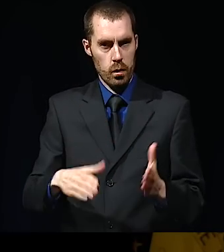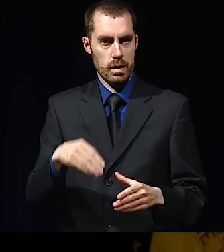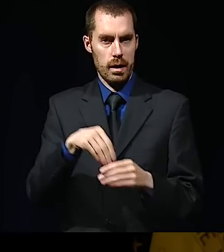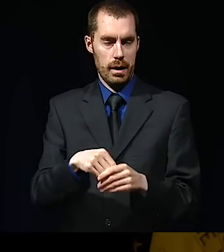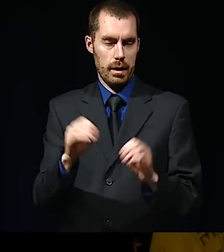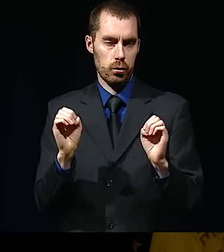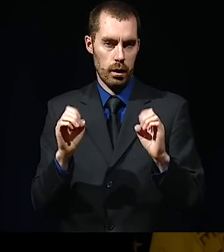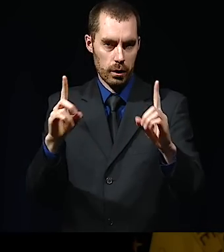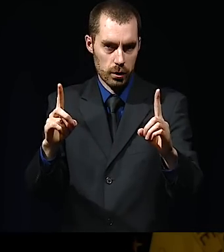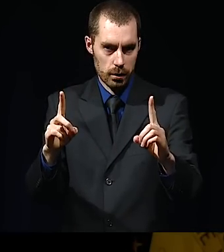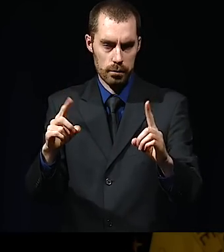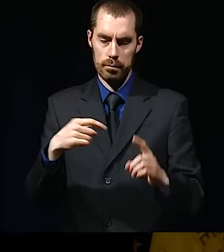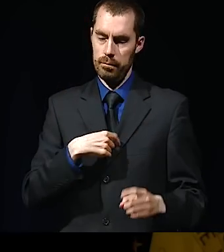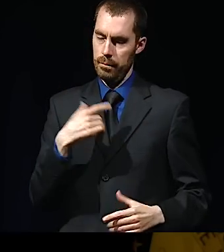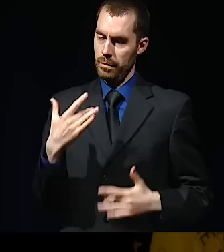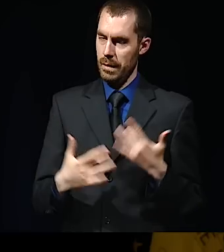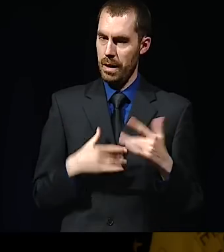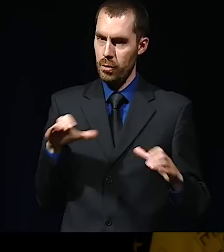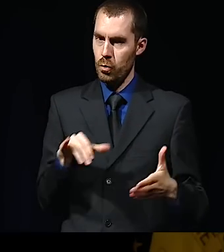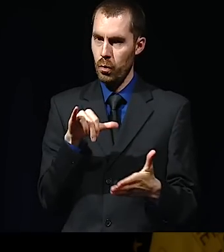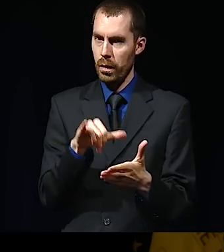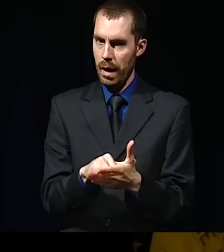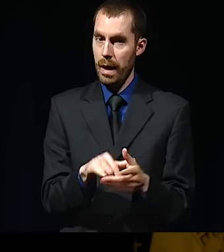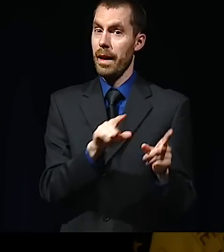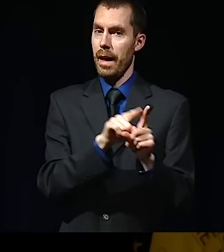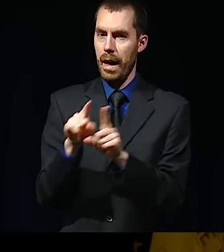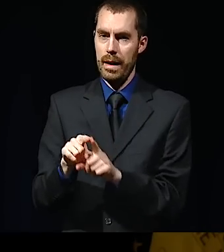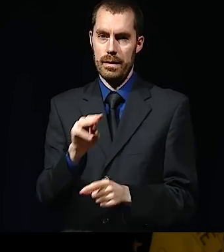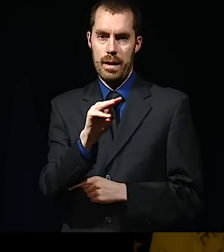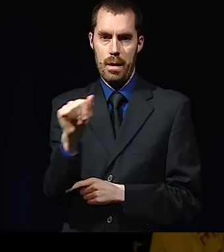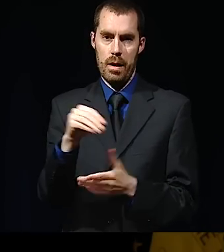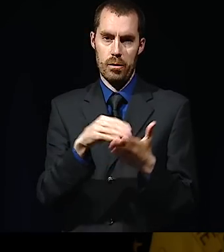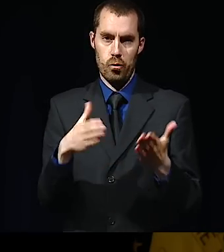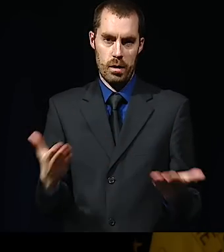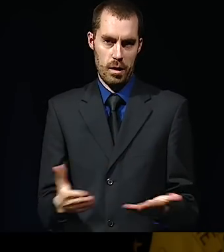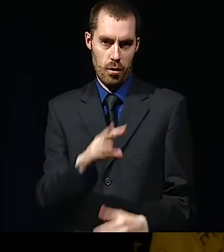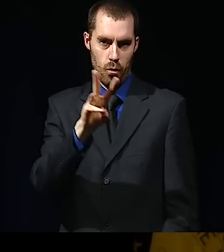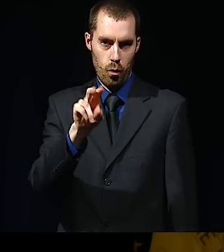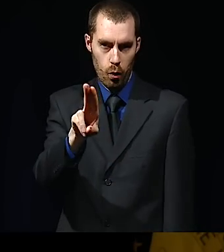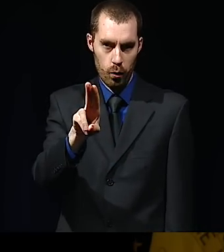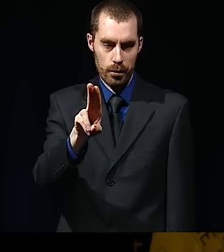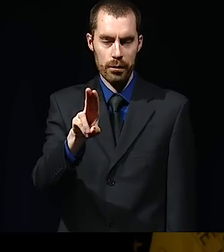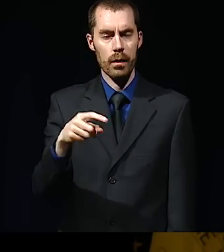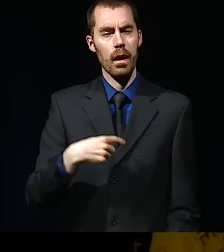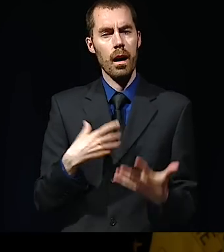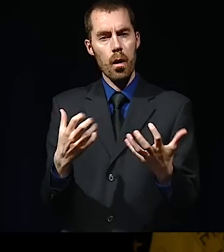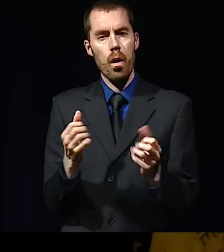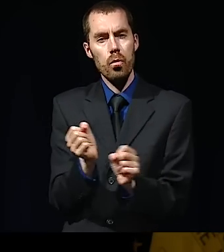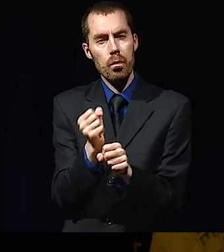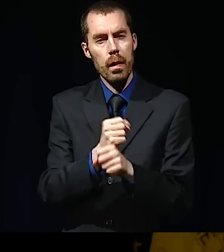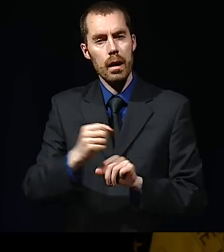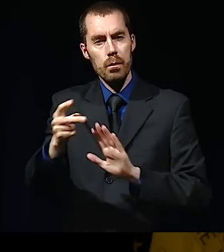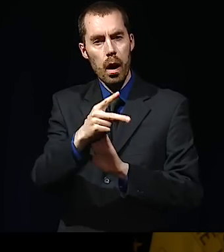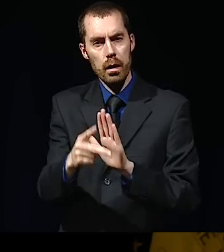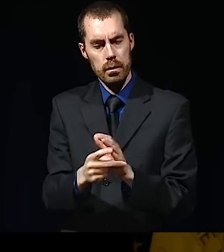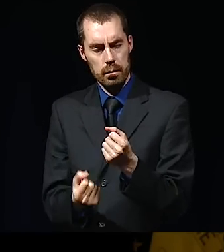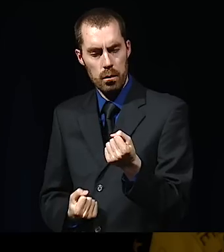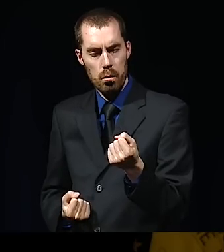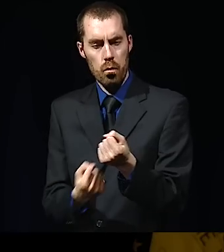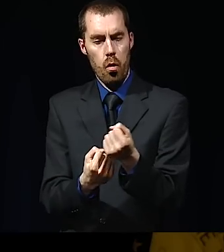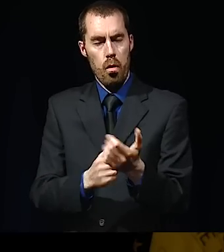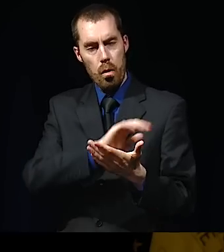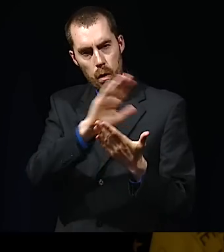education. And I'm excited to do so as a master's student at WU. I want to create policies that support